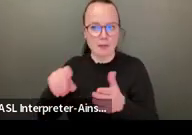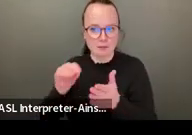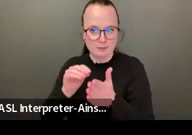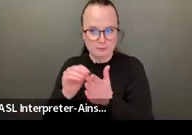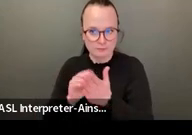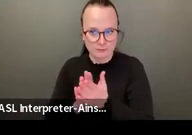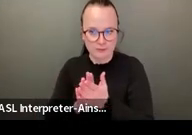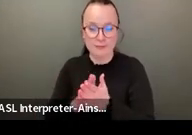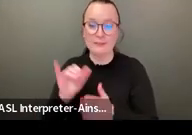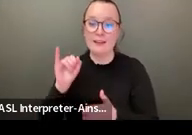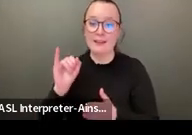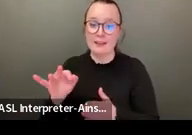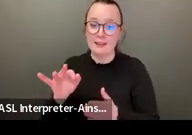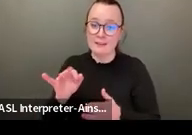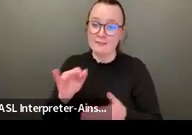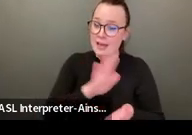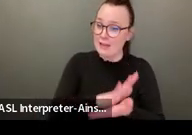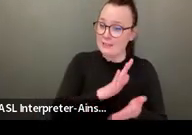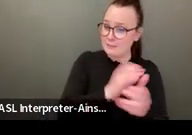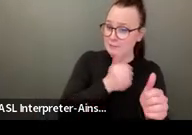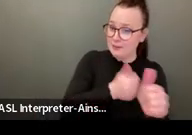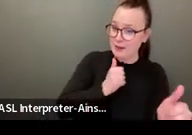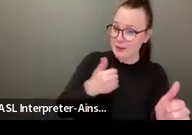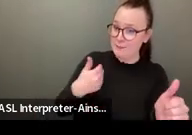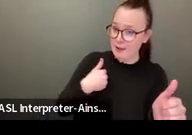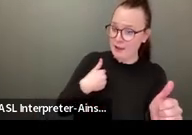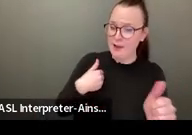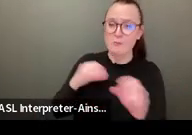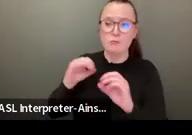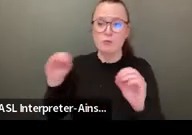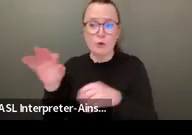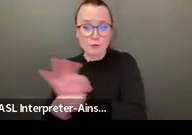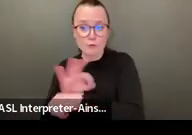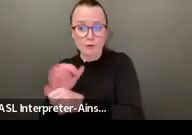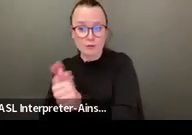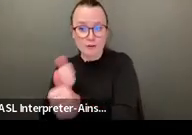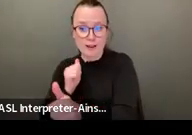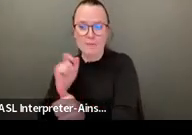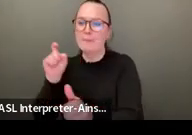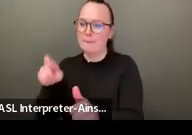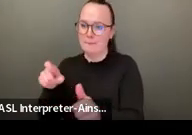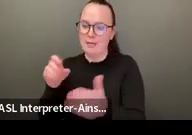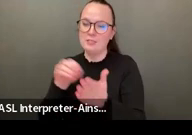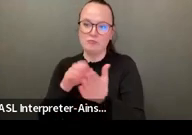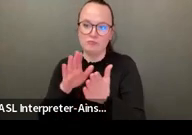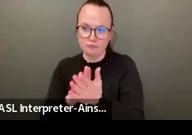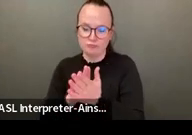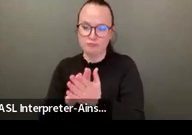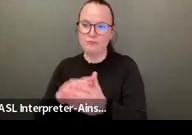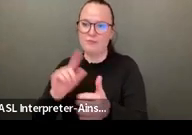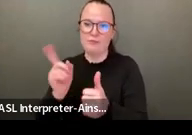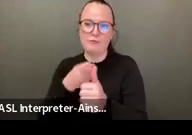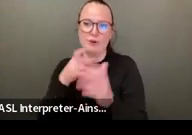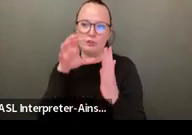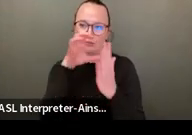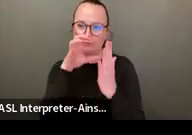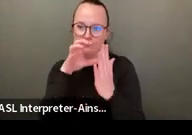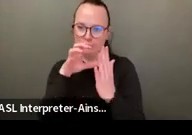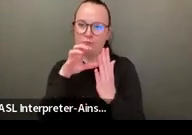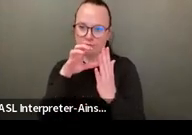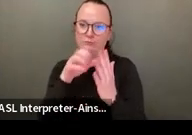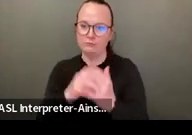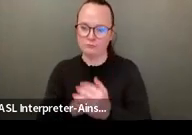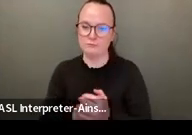academic gaps but no functional gaps, you need to put that statement in that very first functional present level